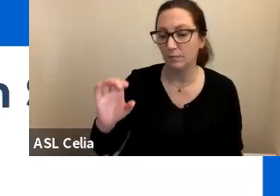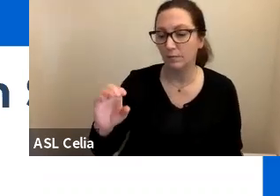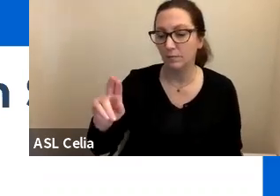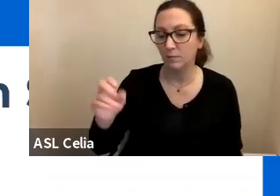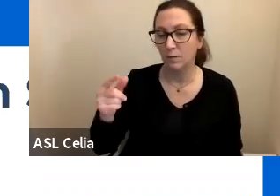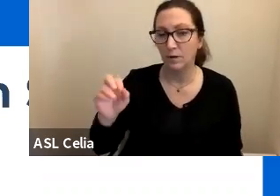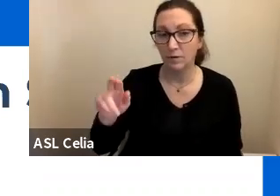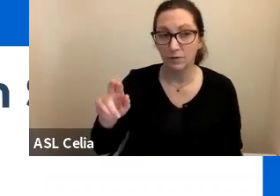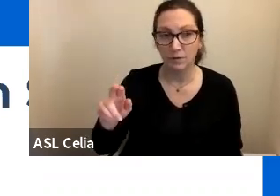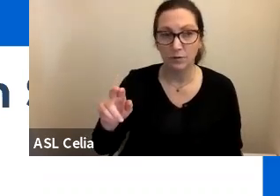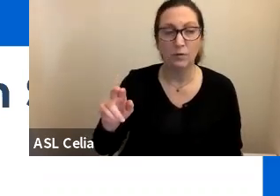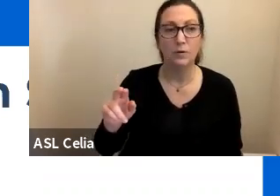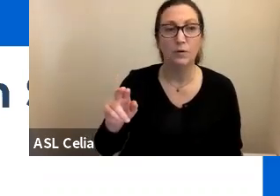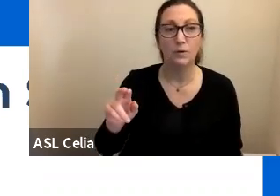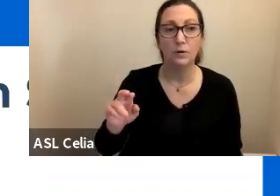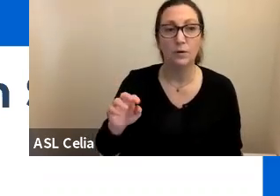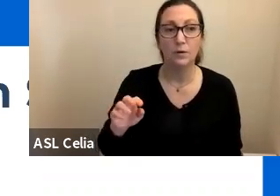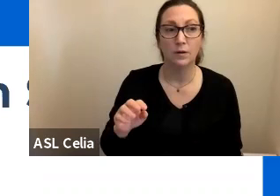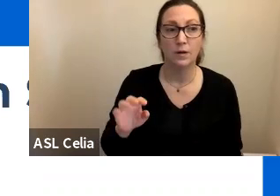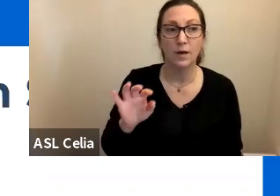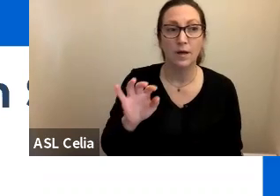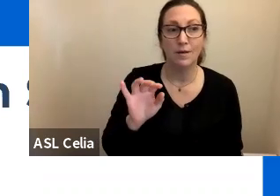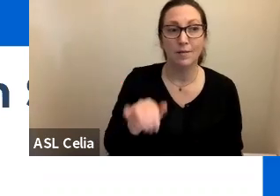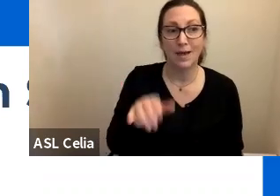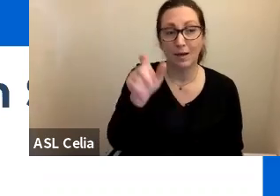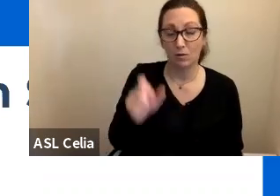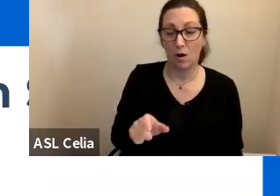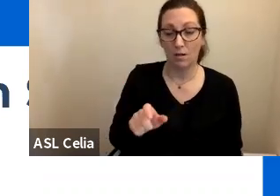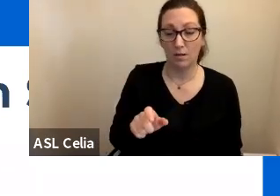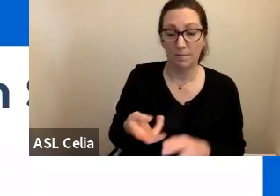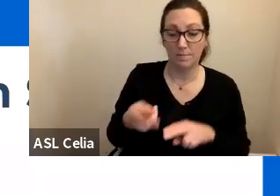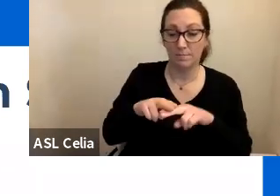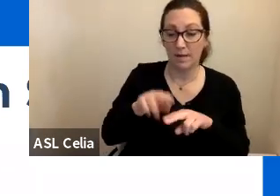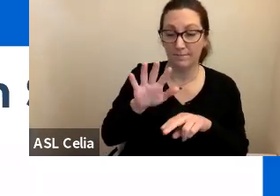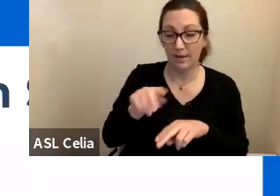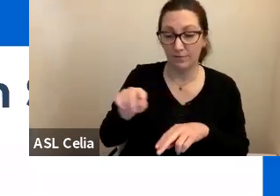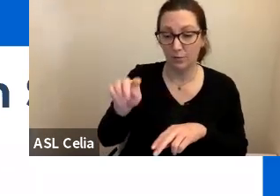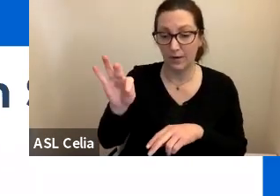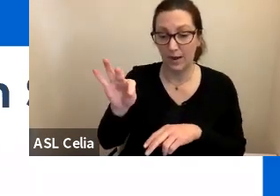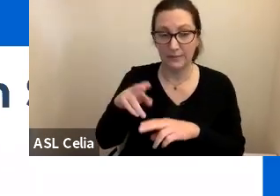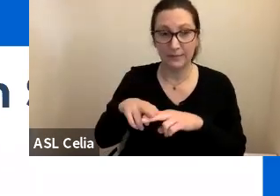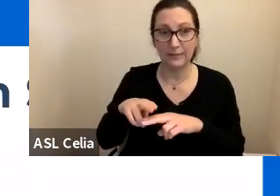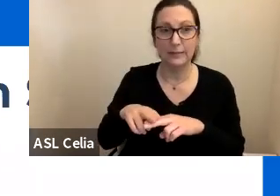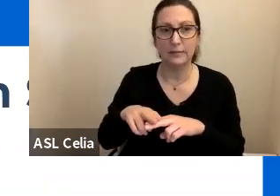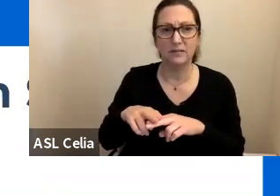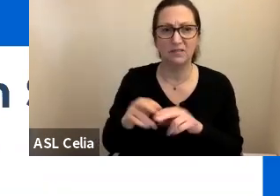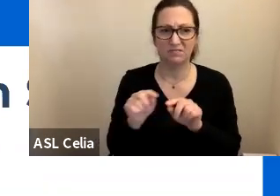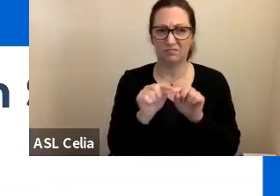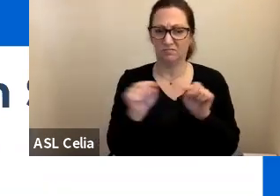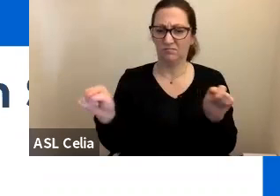Very quickly, in the column for increases of 5 to 9 seats, there's a line that says other private parochial.